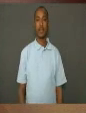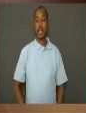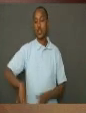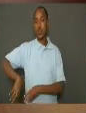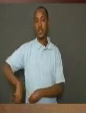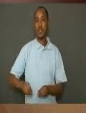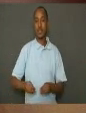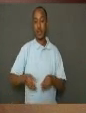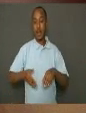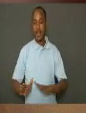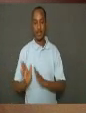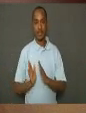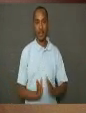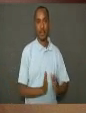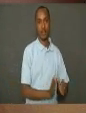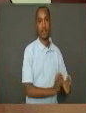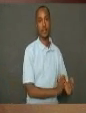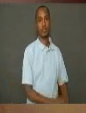Students, let's get ready.